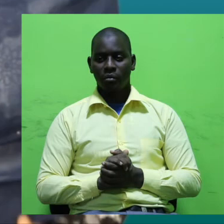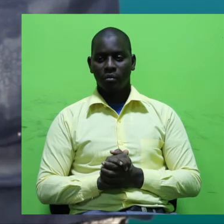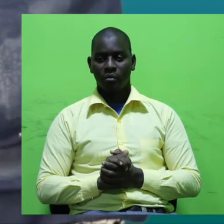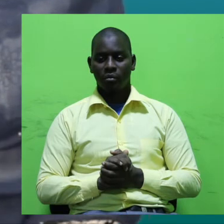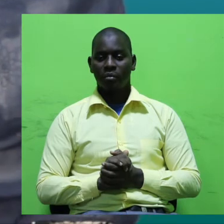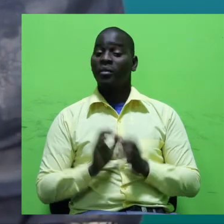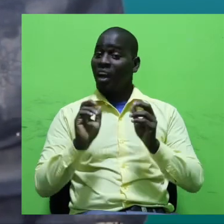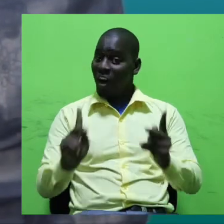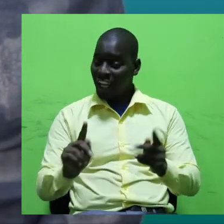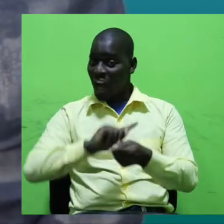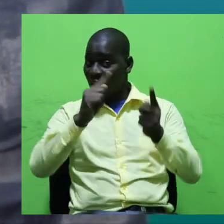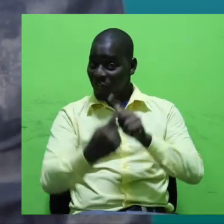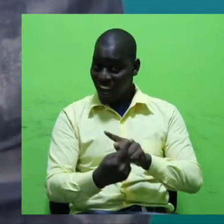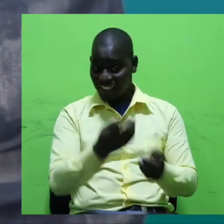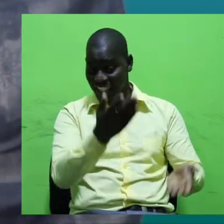minus